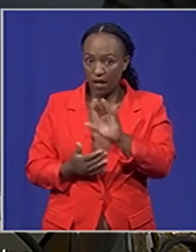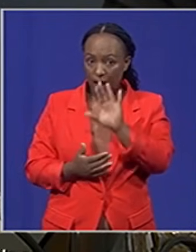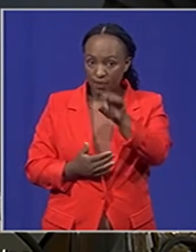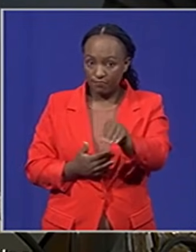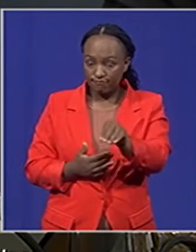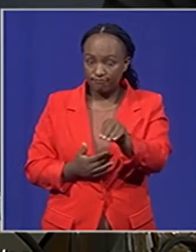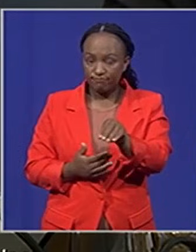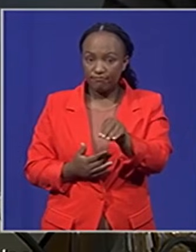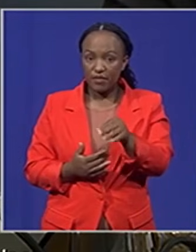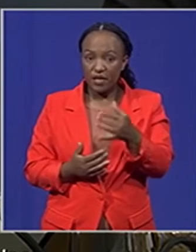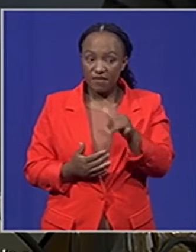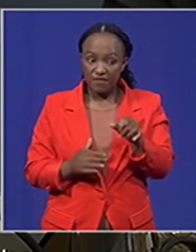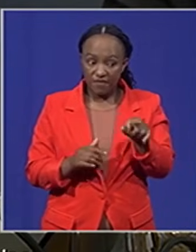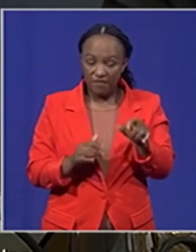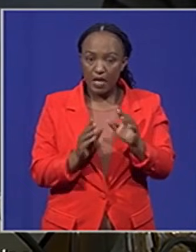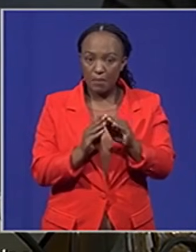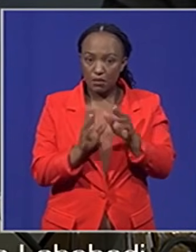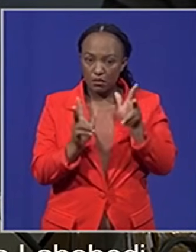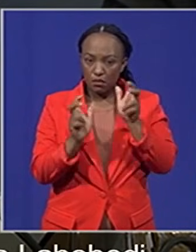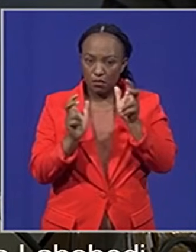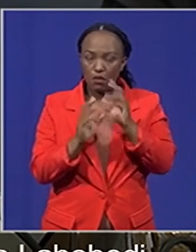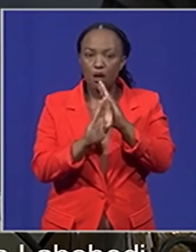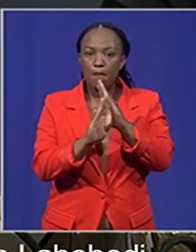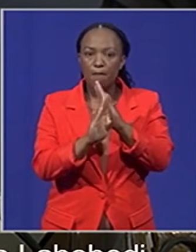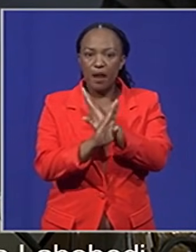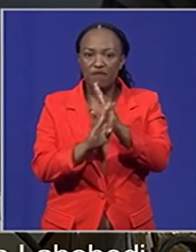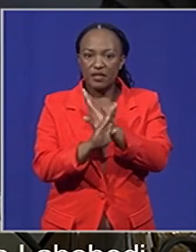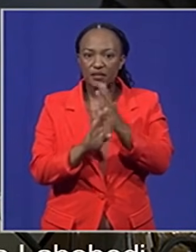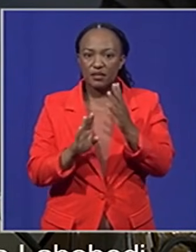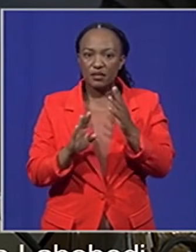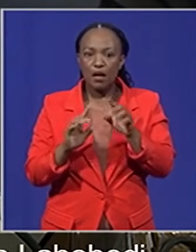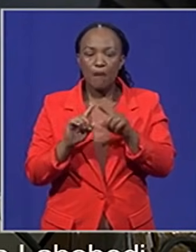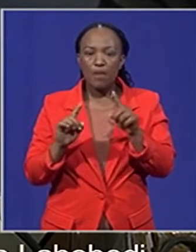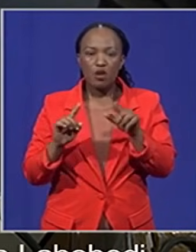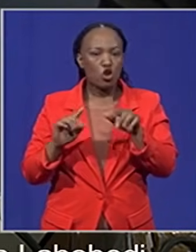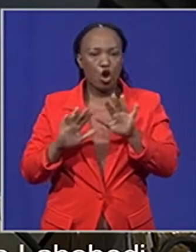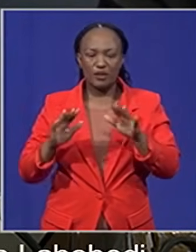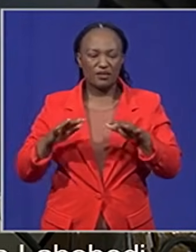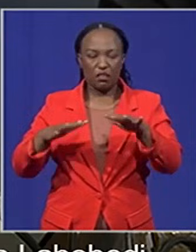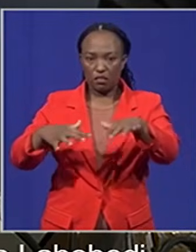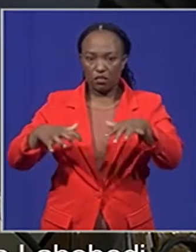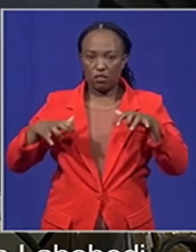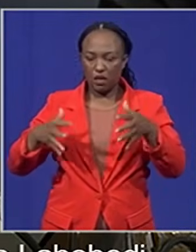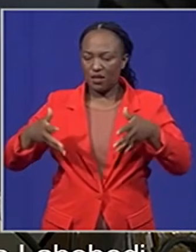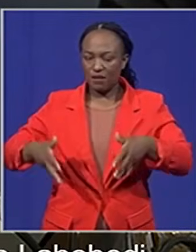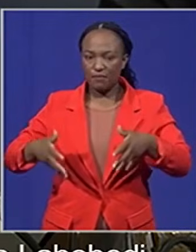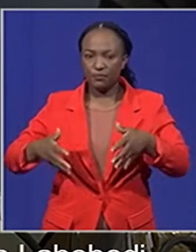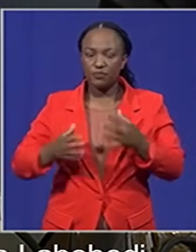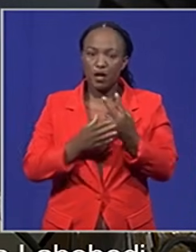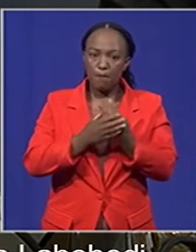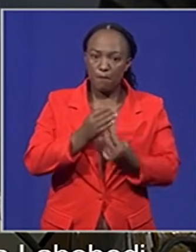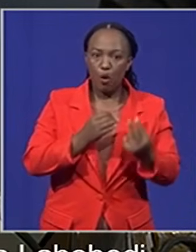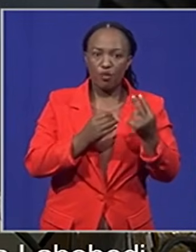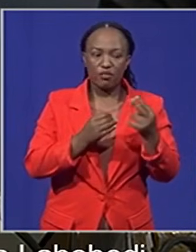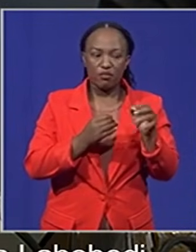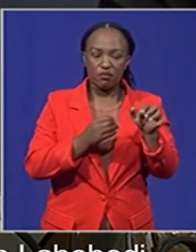that this hearing is addressed in private and possibly not in this auditorium but somewhere else, because I think both parties might want to